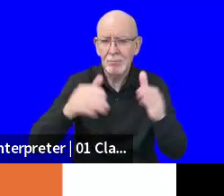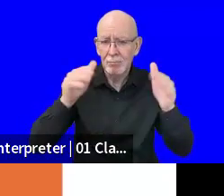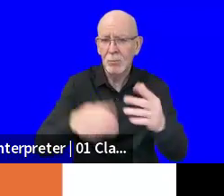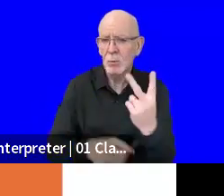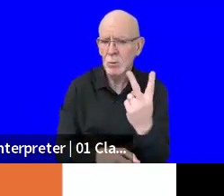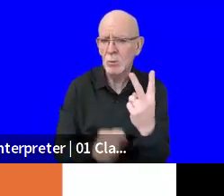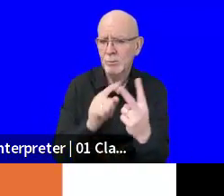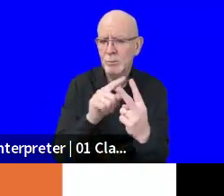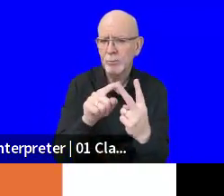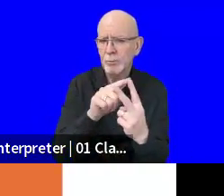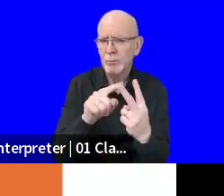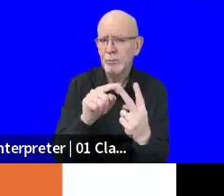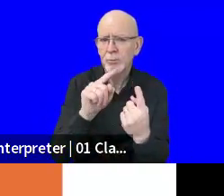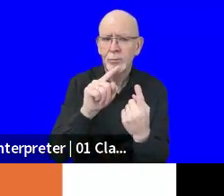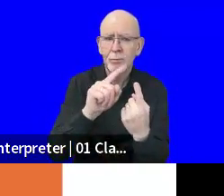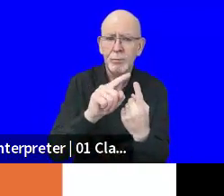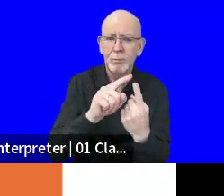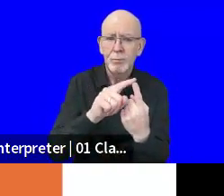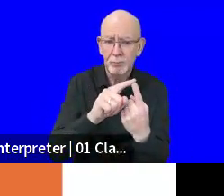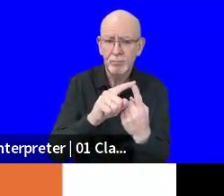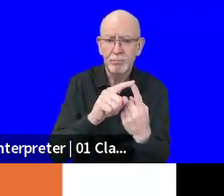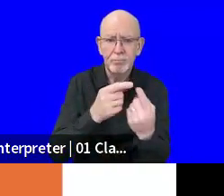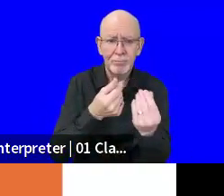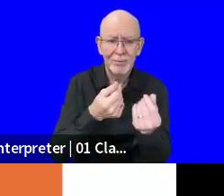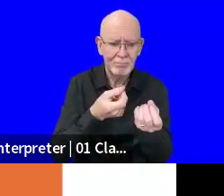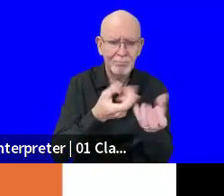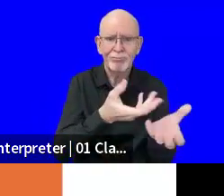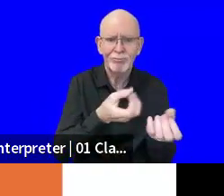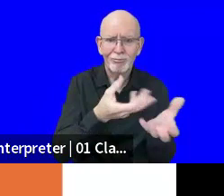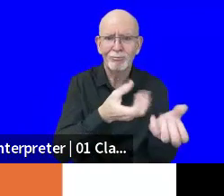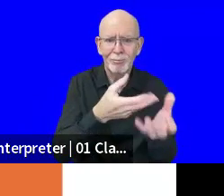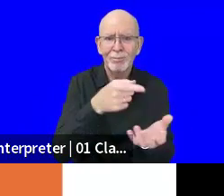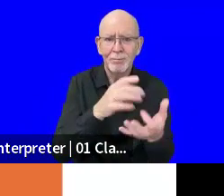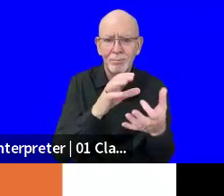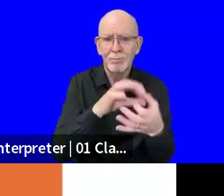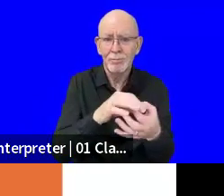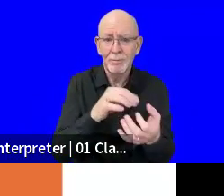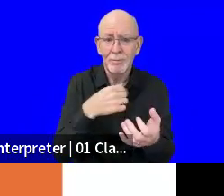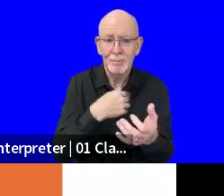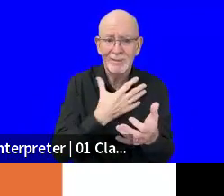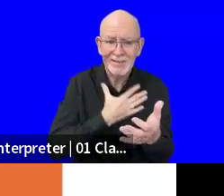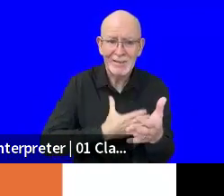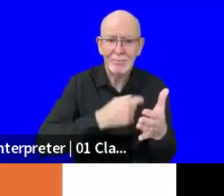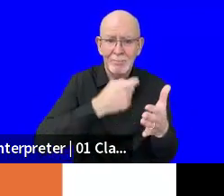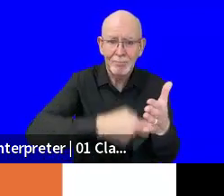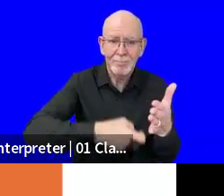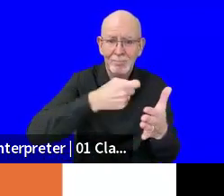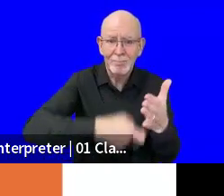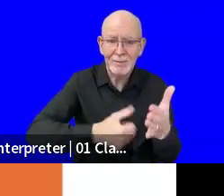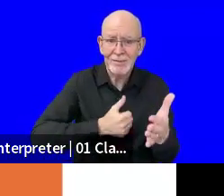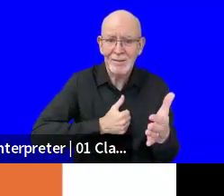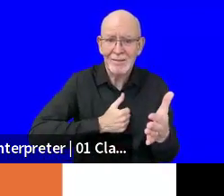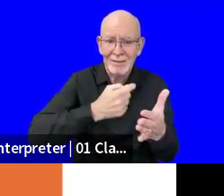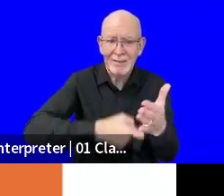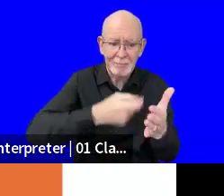my pocket in order to buy something. But there's another kind of cost that we call indirect costs, which is